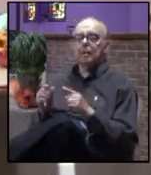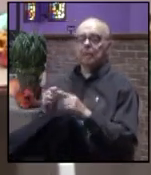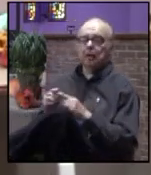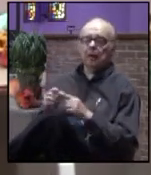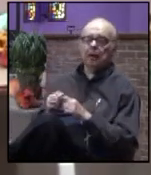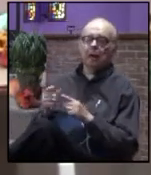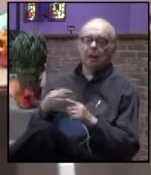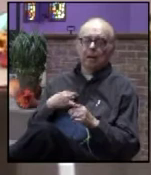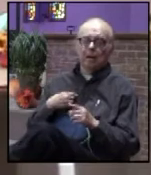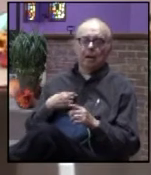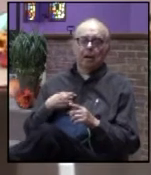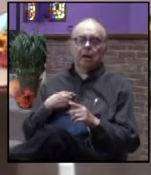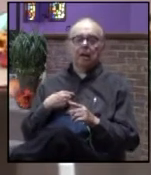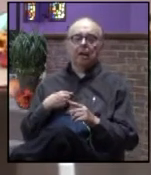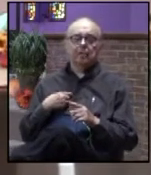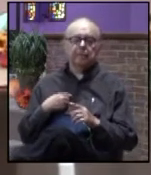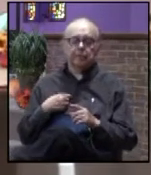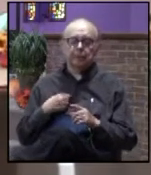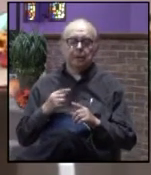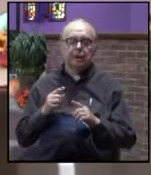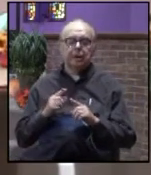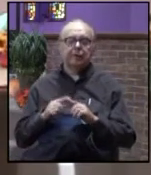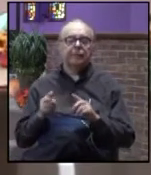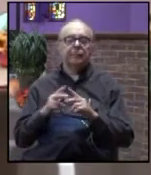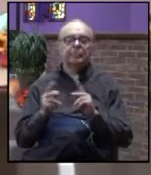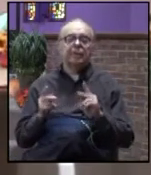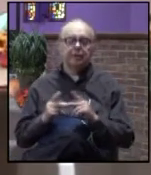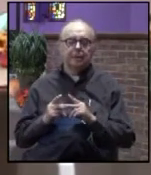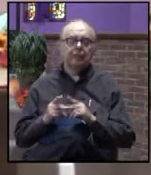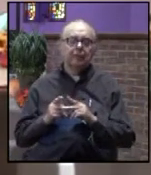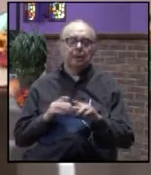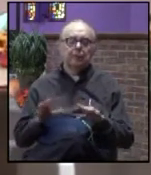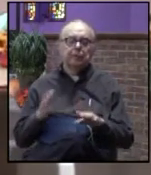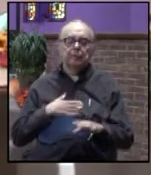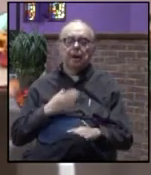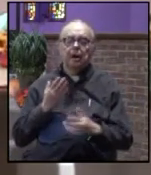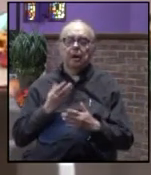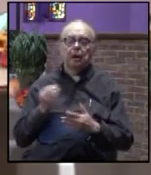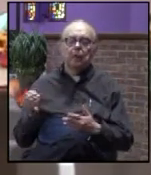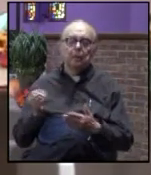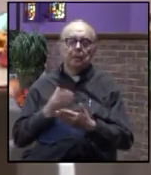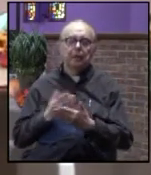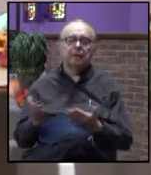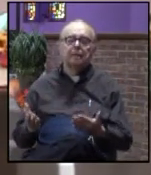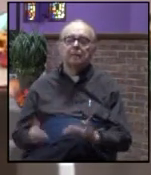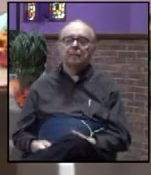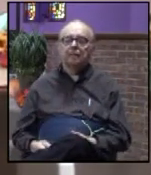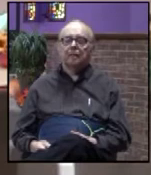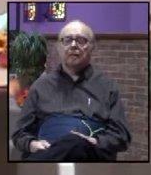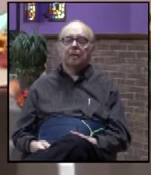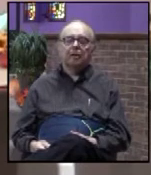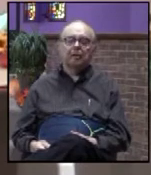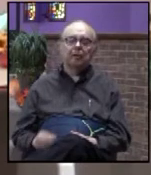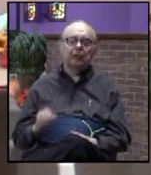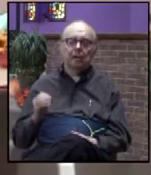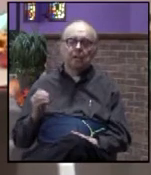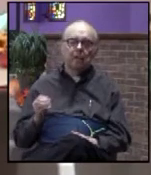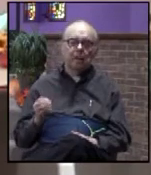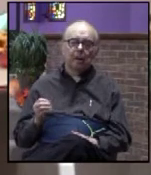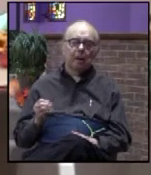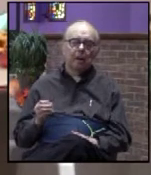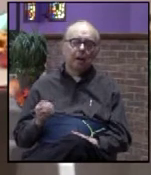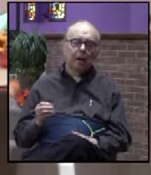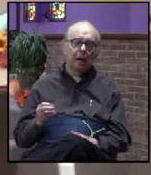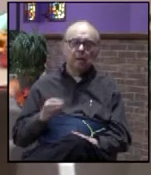and I'm somewhere, someplace else, doing my own thing, but it's not there. So where is